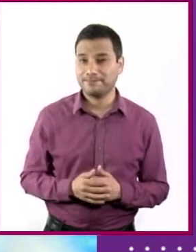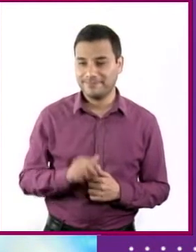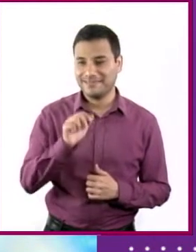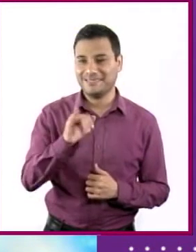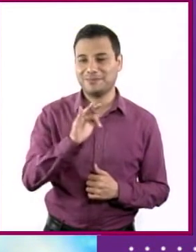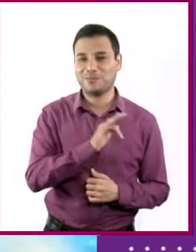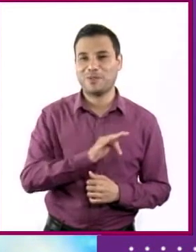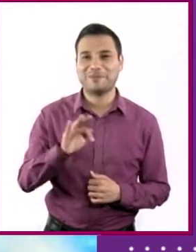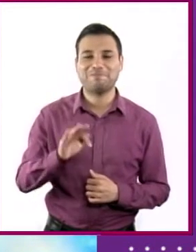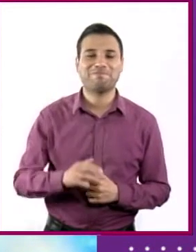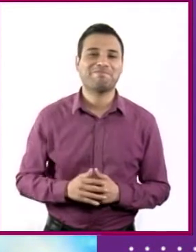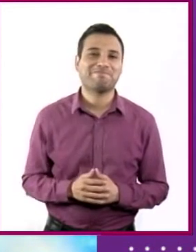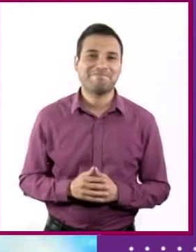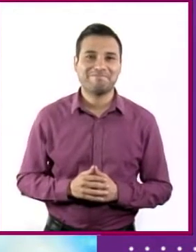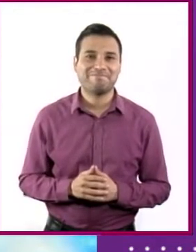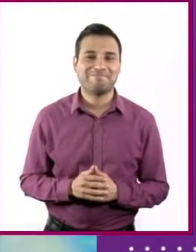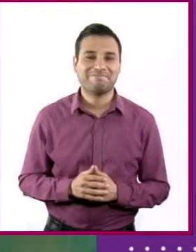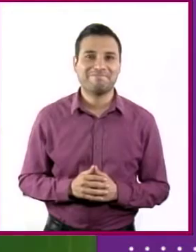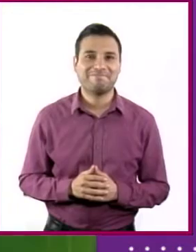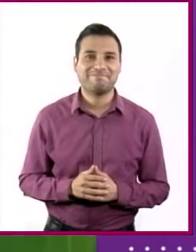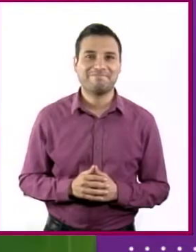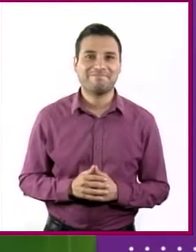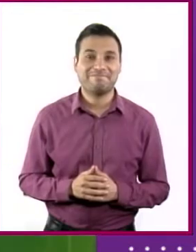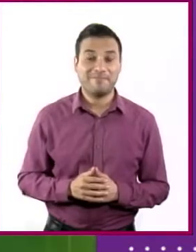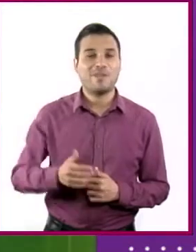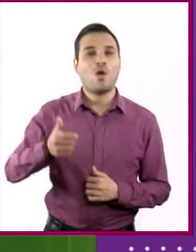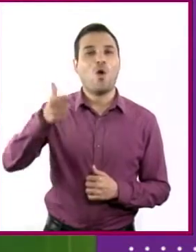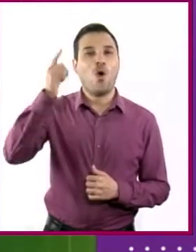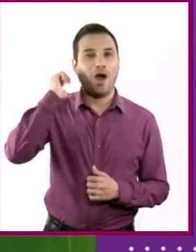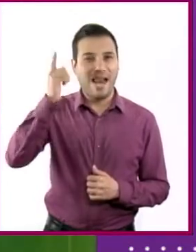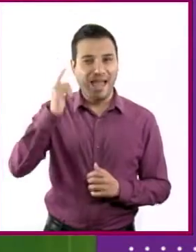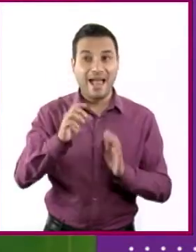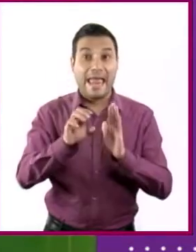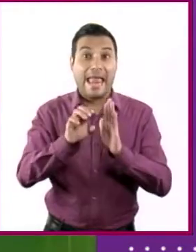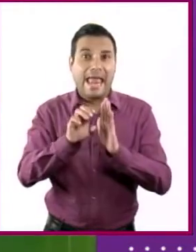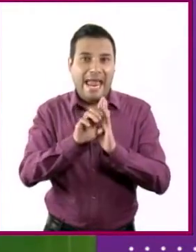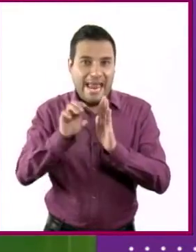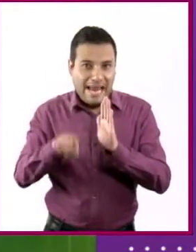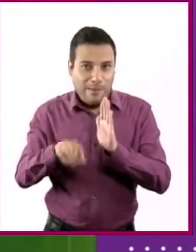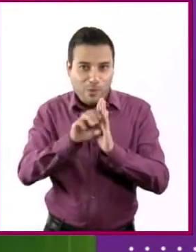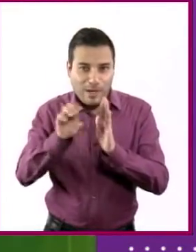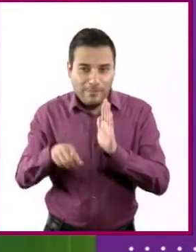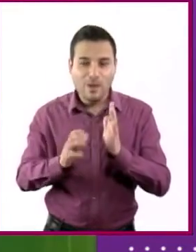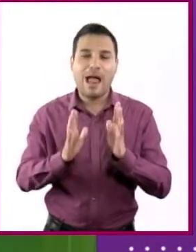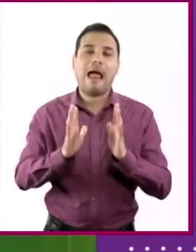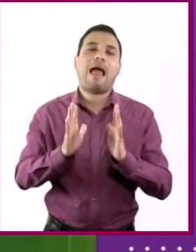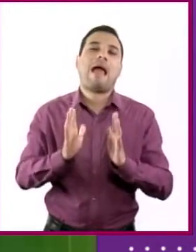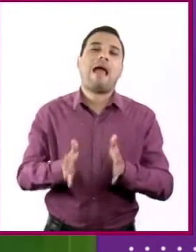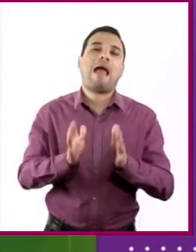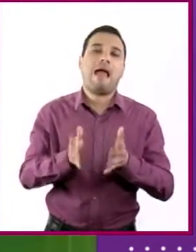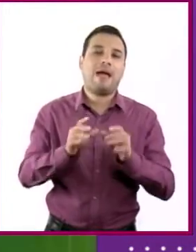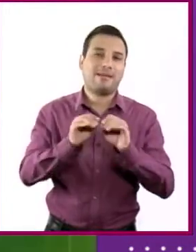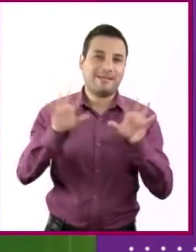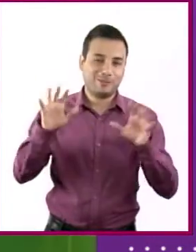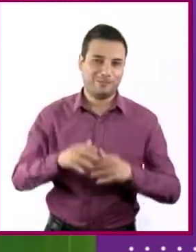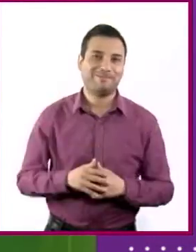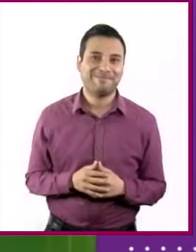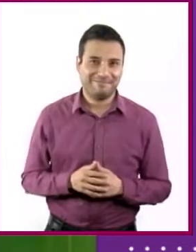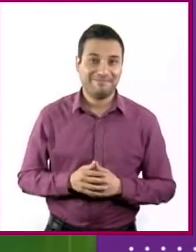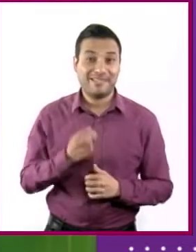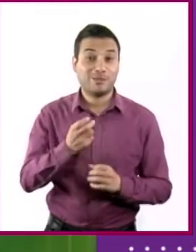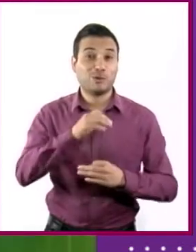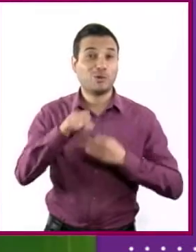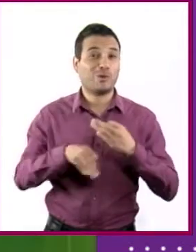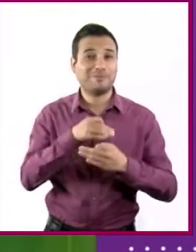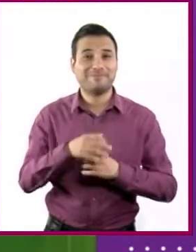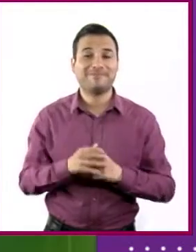Yes, I could. Espero que con estos ejercicios te haya quedado muy clara la lección de hoy. Y eso es